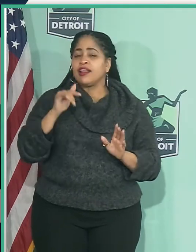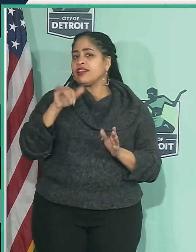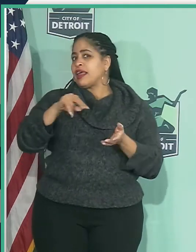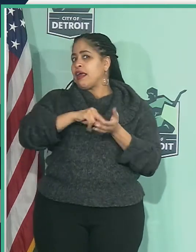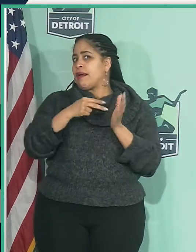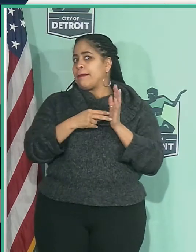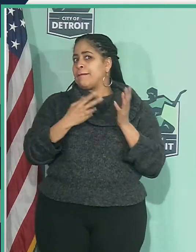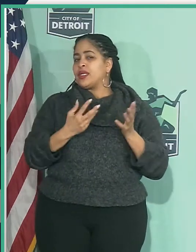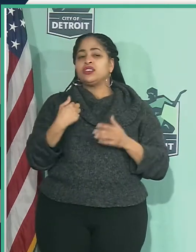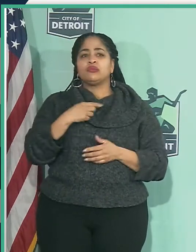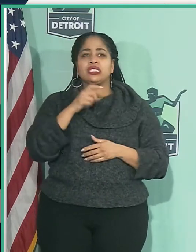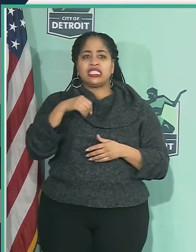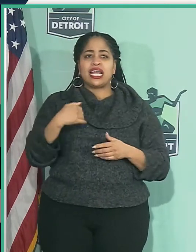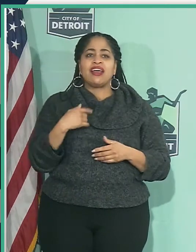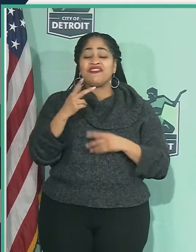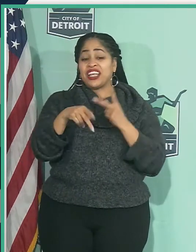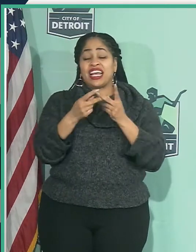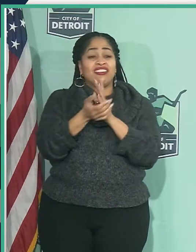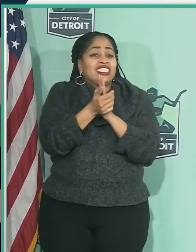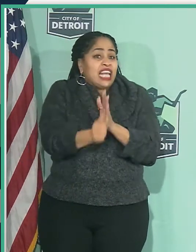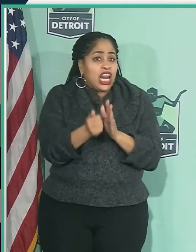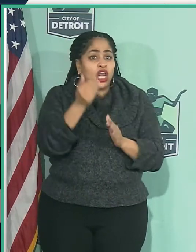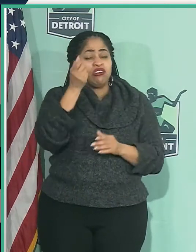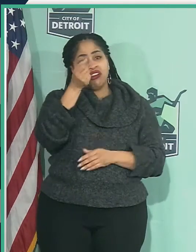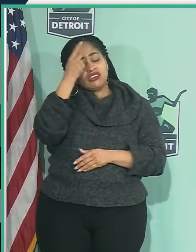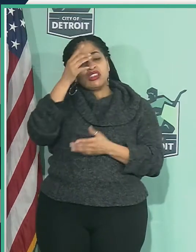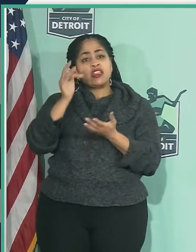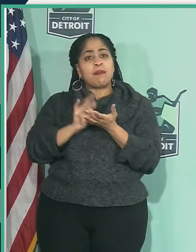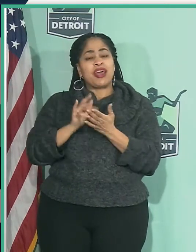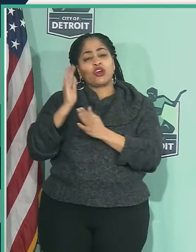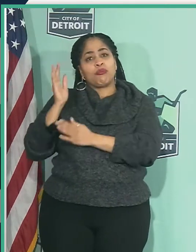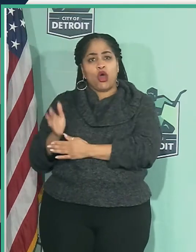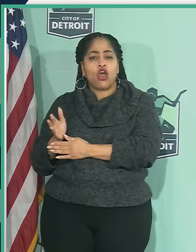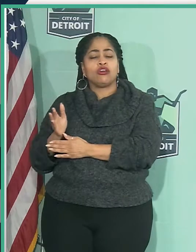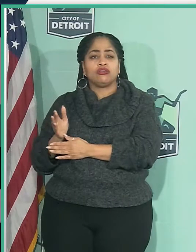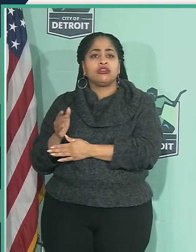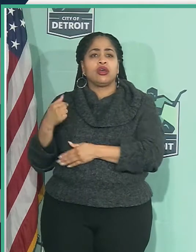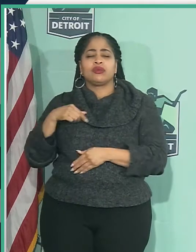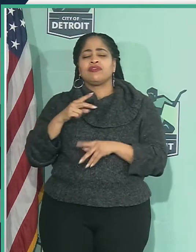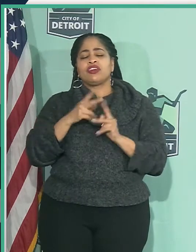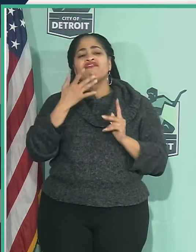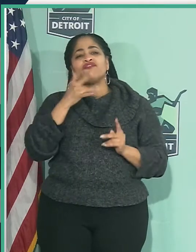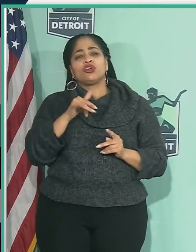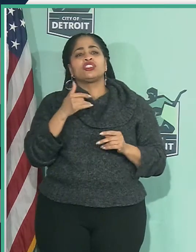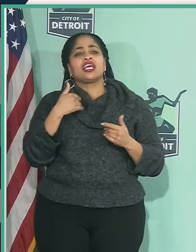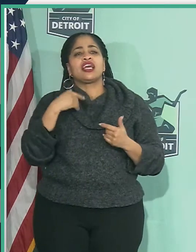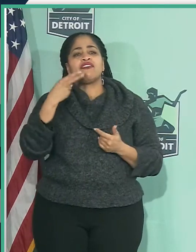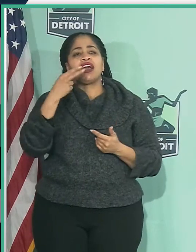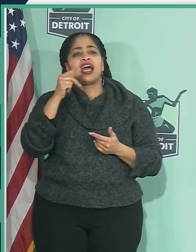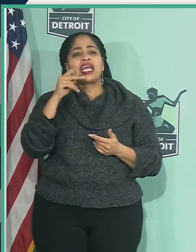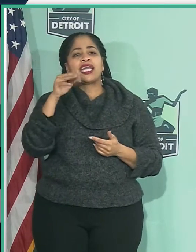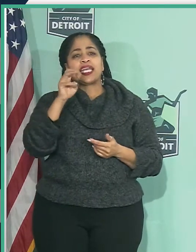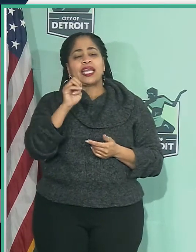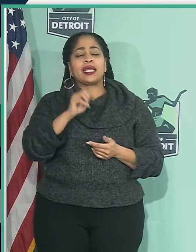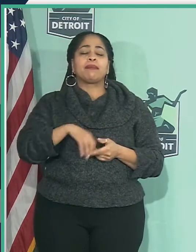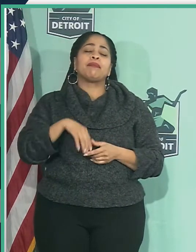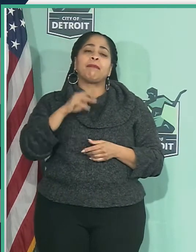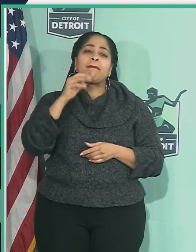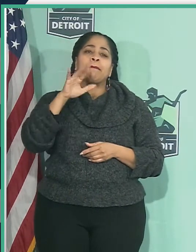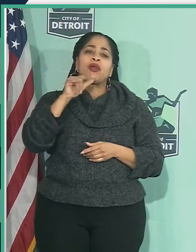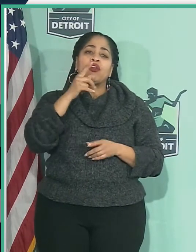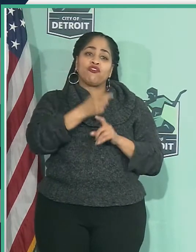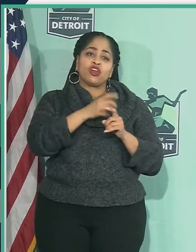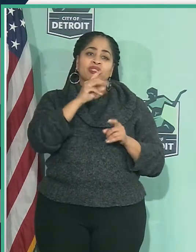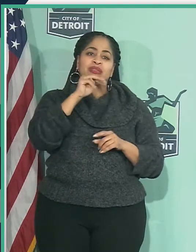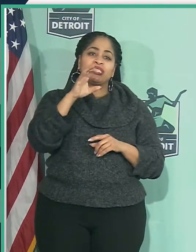to have the kind of talent that understands the medical side. And so we've been very fortunate to have Hakeem Berry, who came out of DMC,